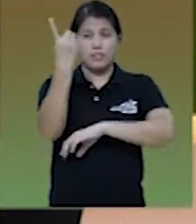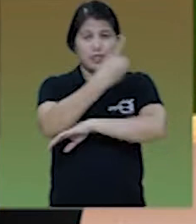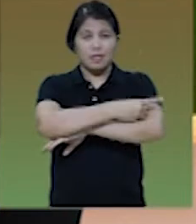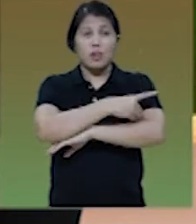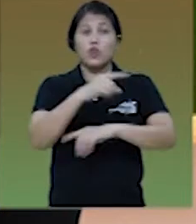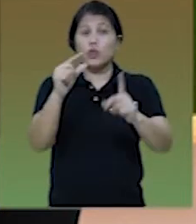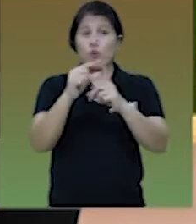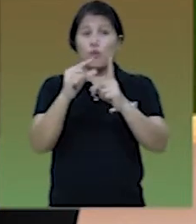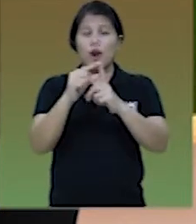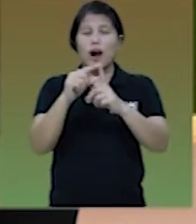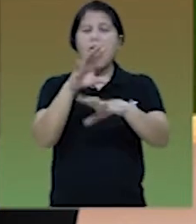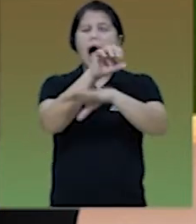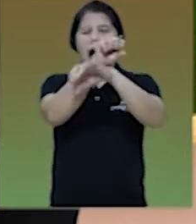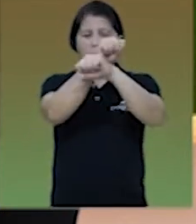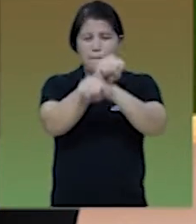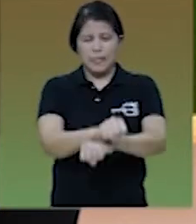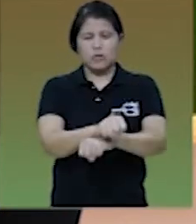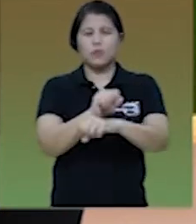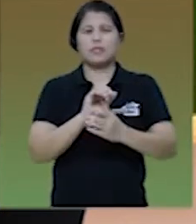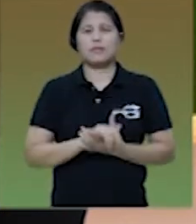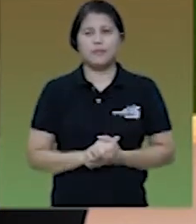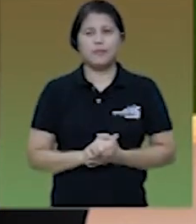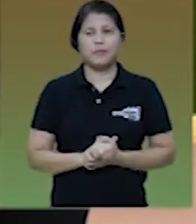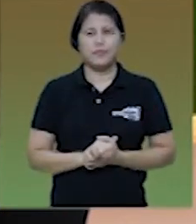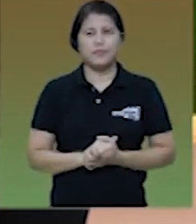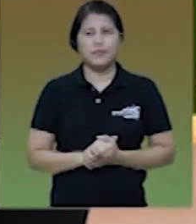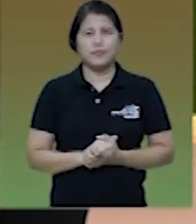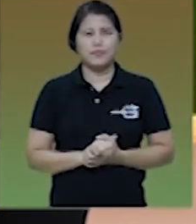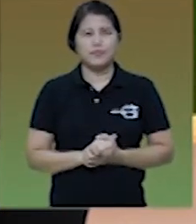The word is habitual.